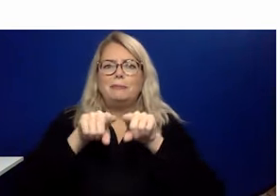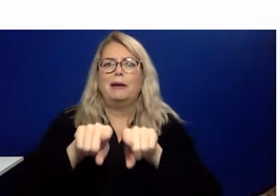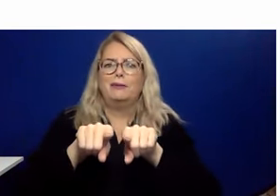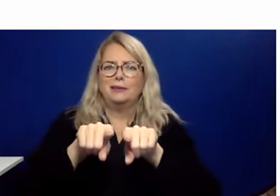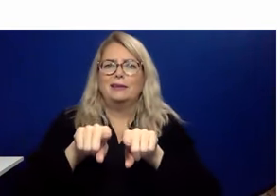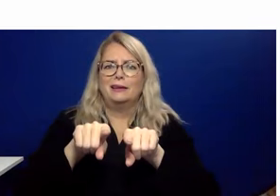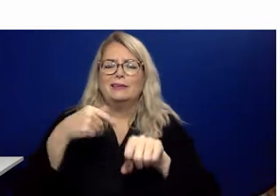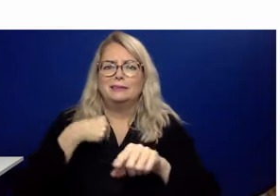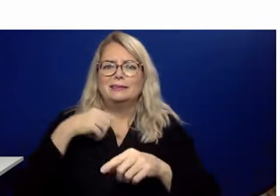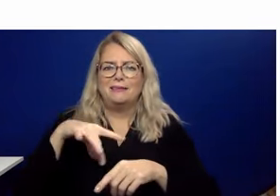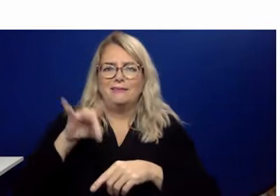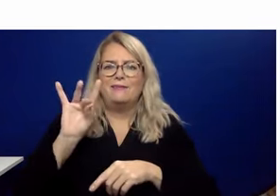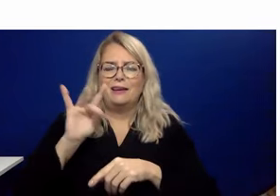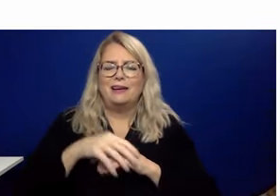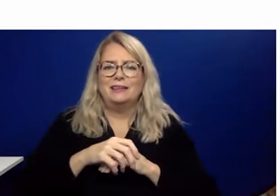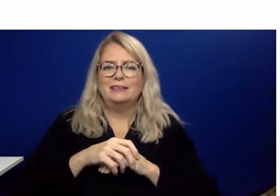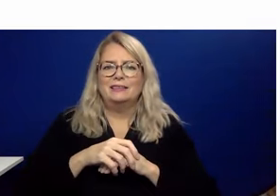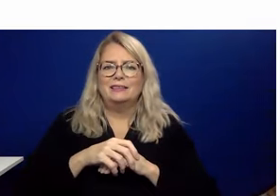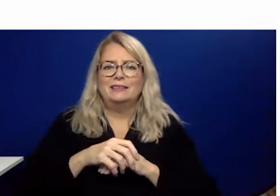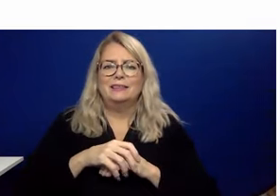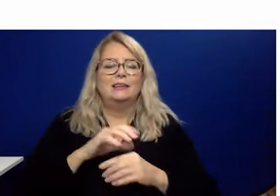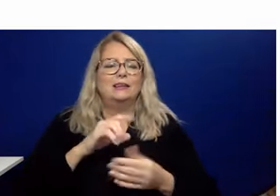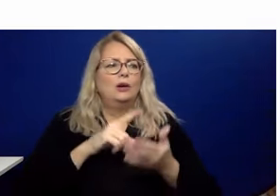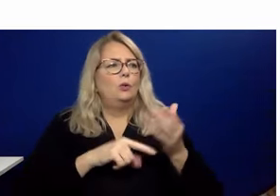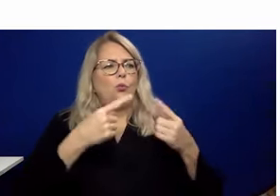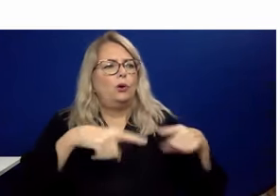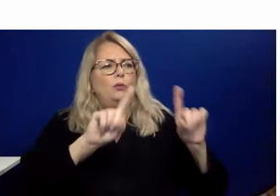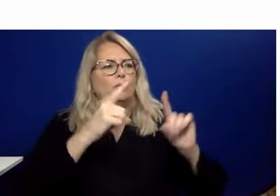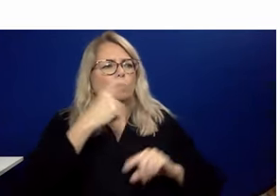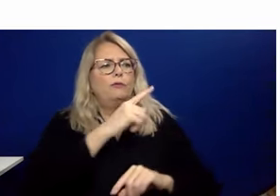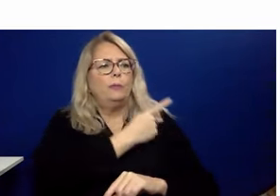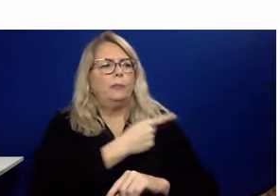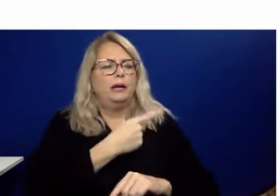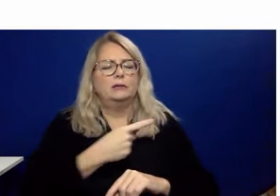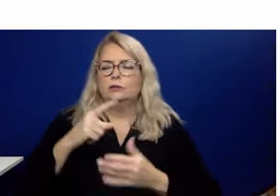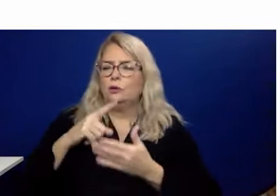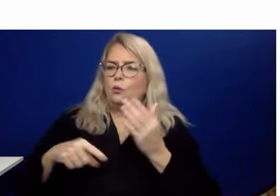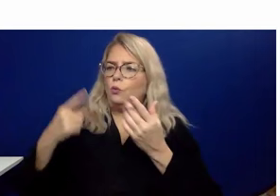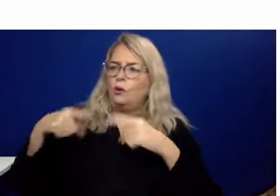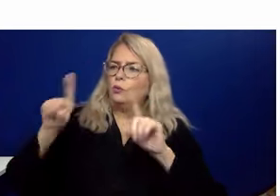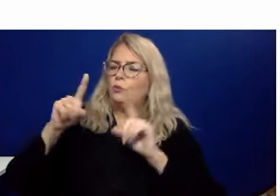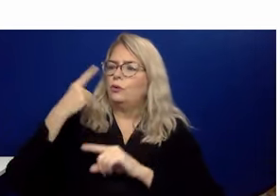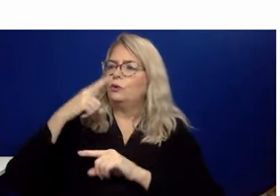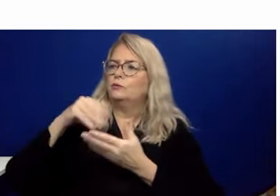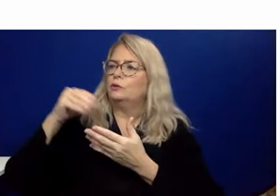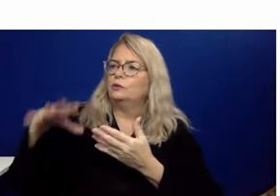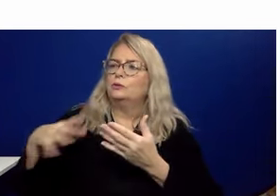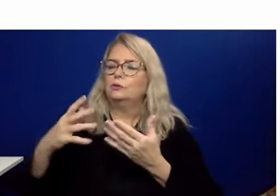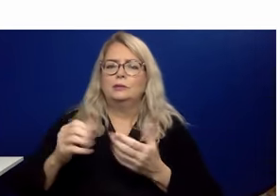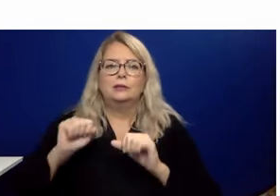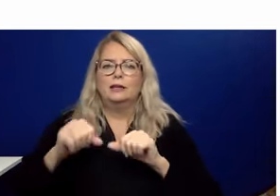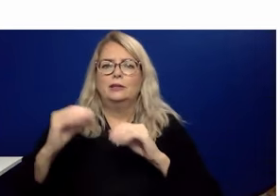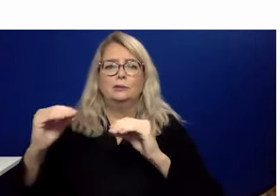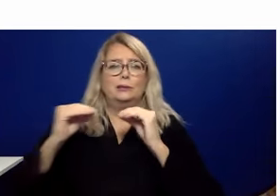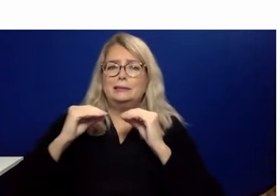right? What works for the patient? What works for the students, right? I'm sure you can teach me about diabetes just as much